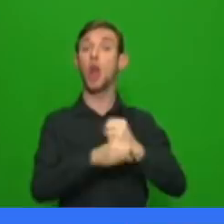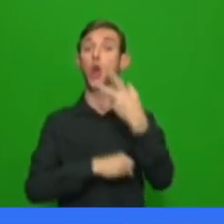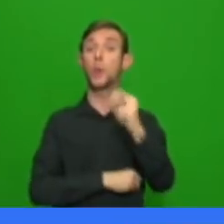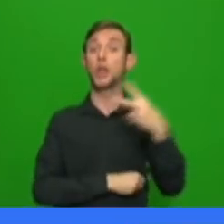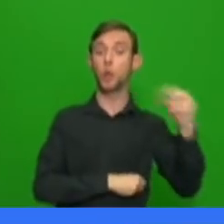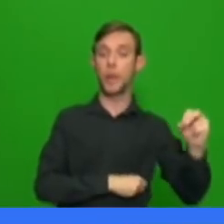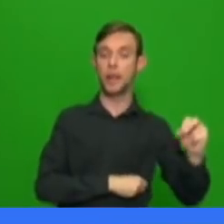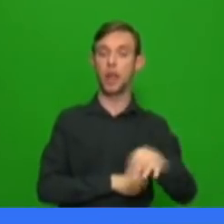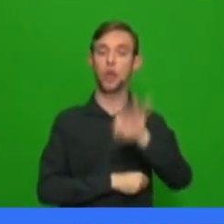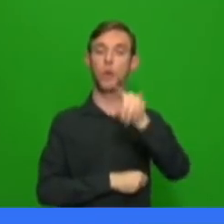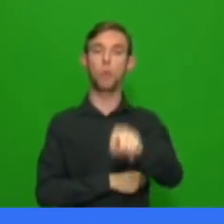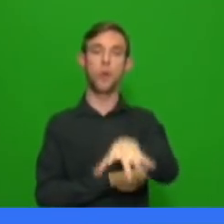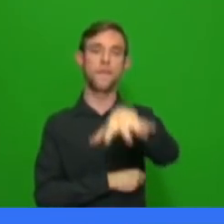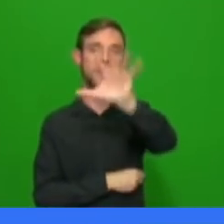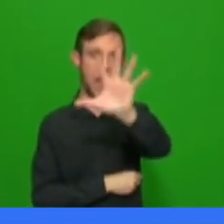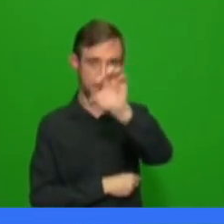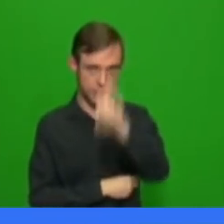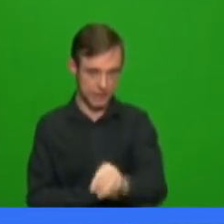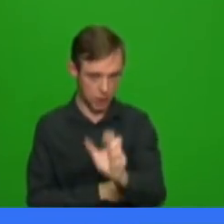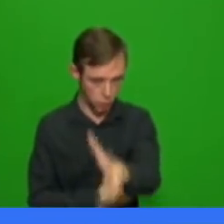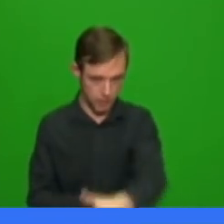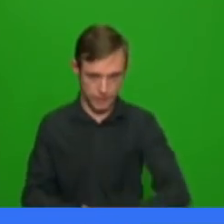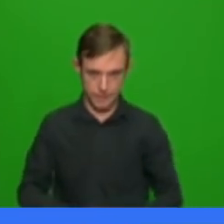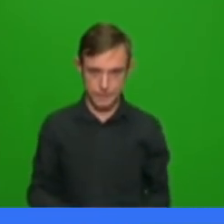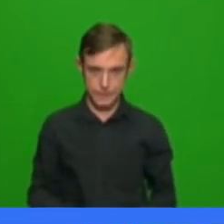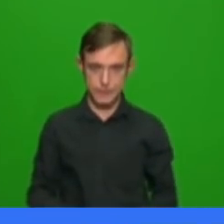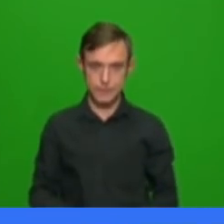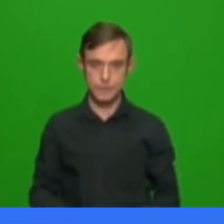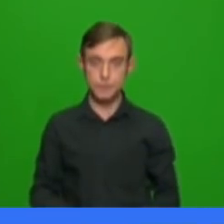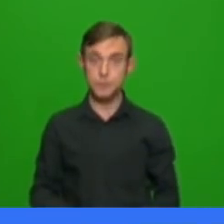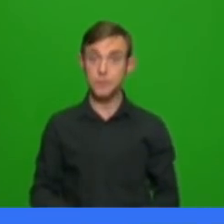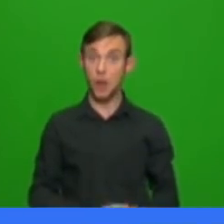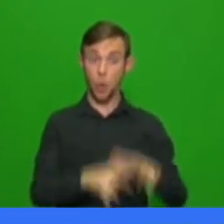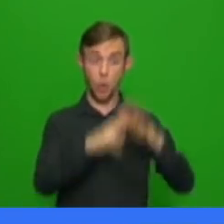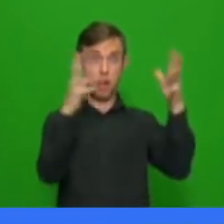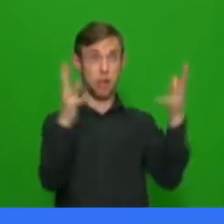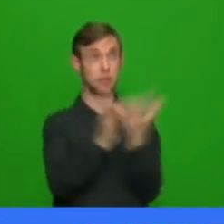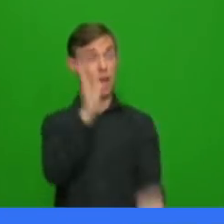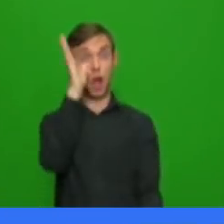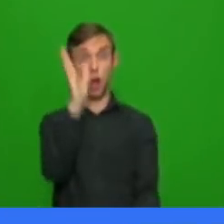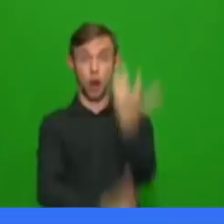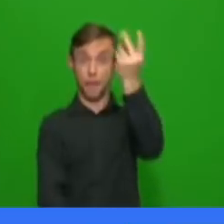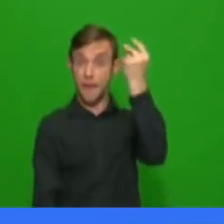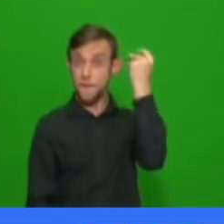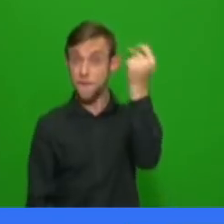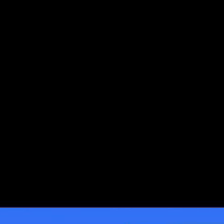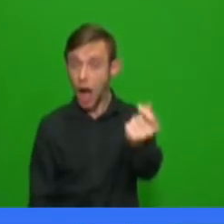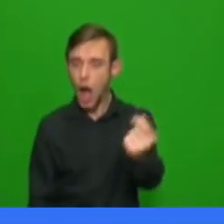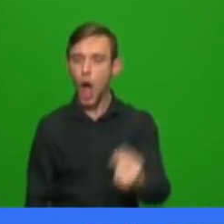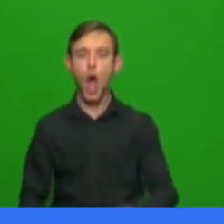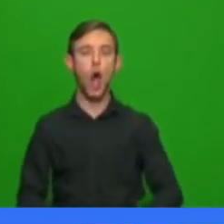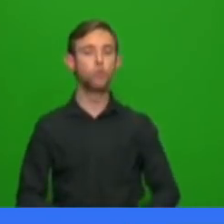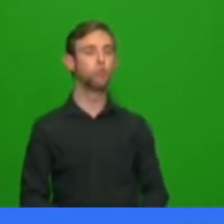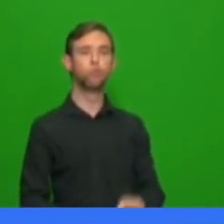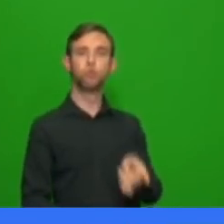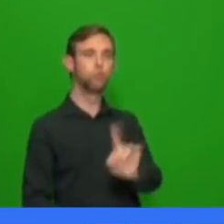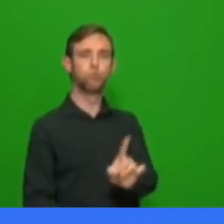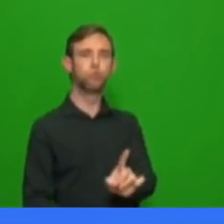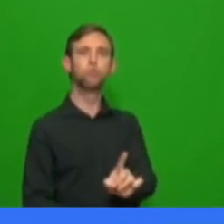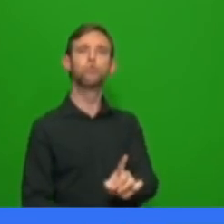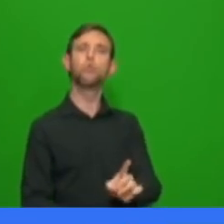3.5% from 2020. While global economic activity remains moderate